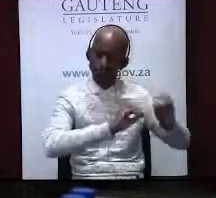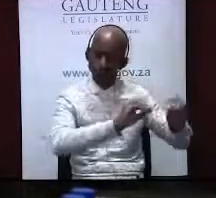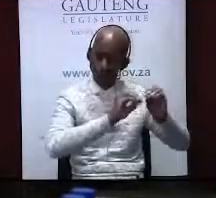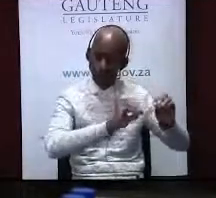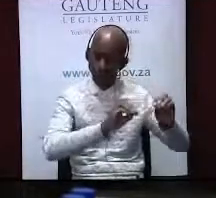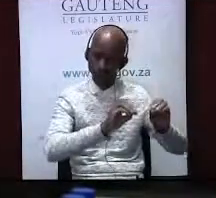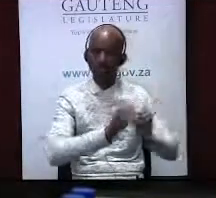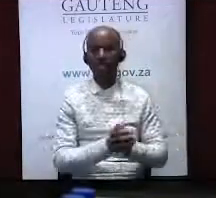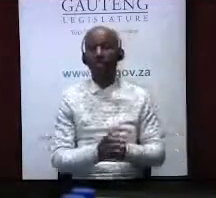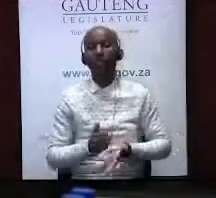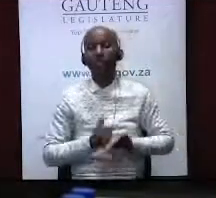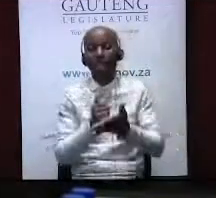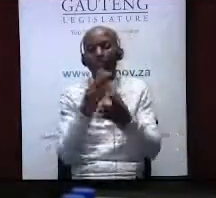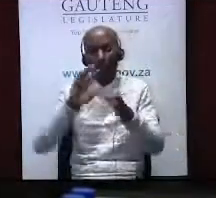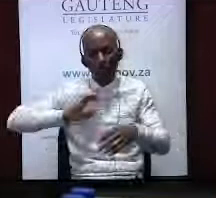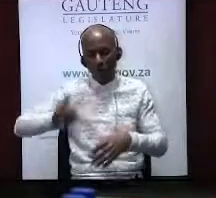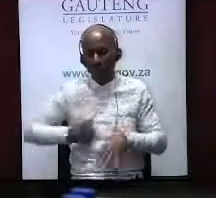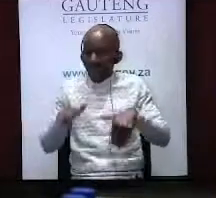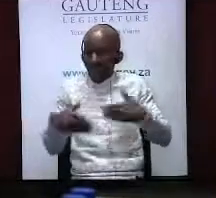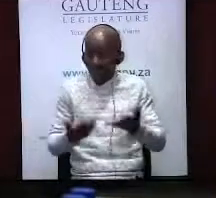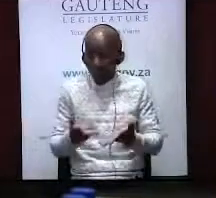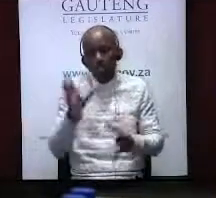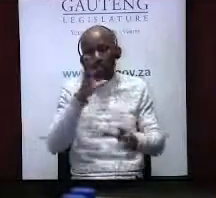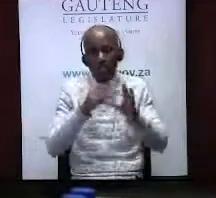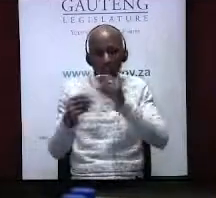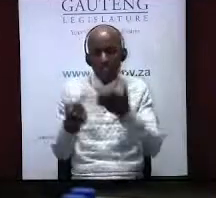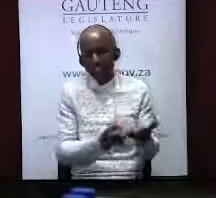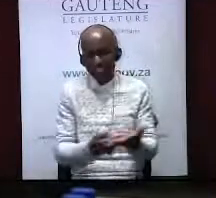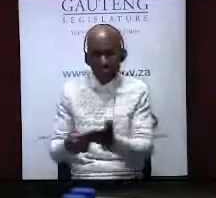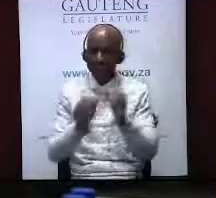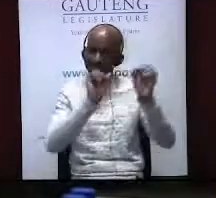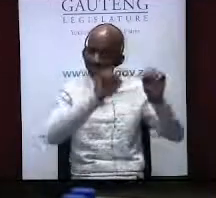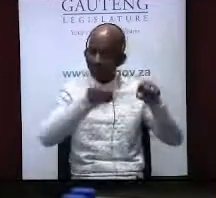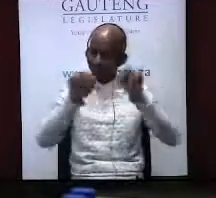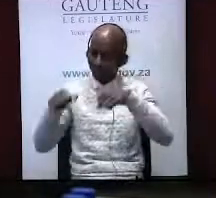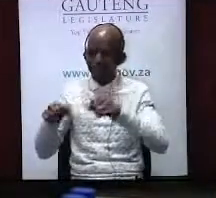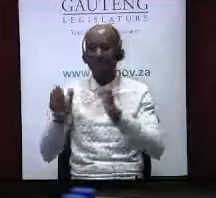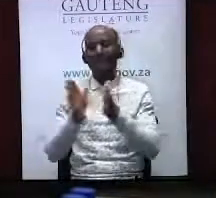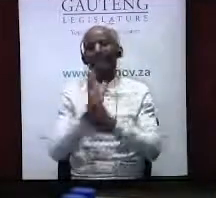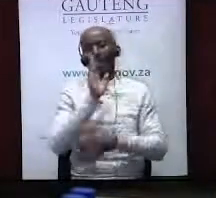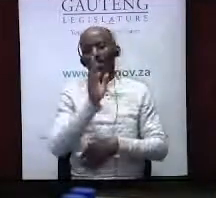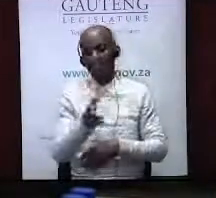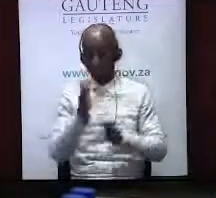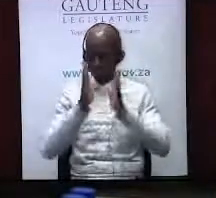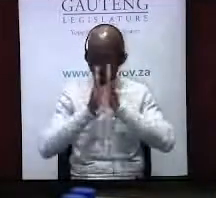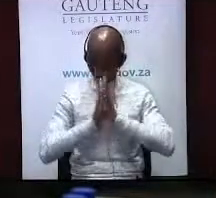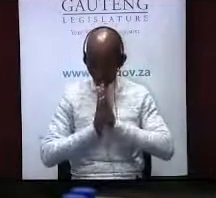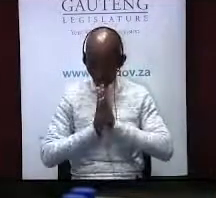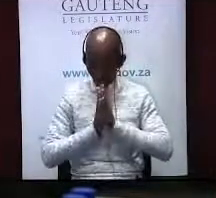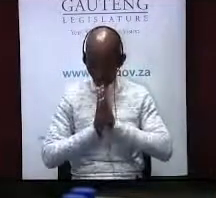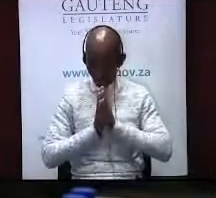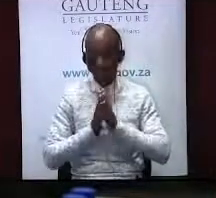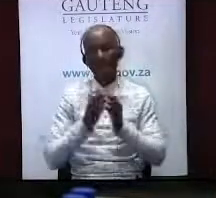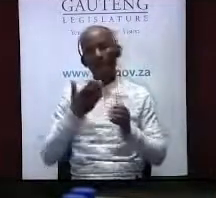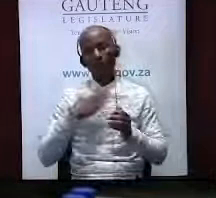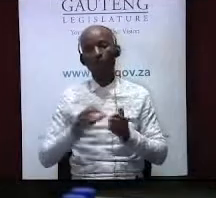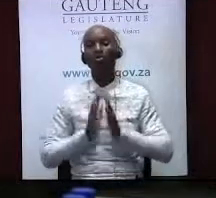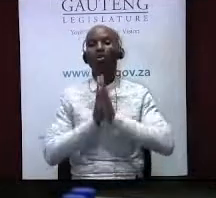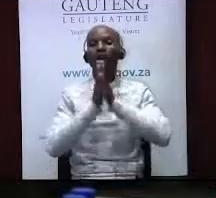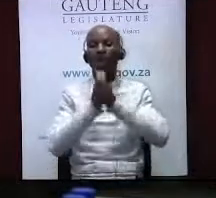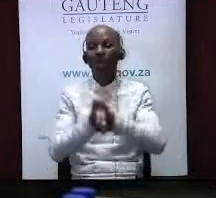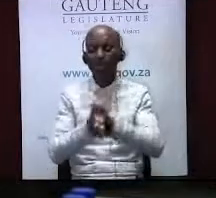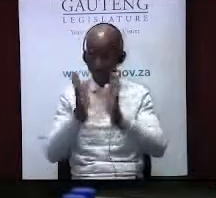how to treat women and speak to them. Hallelujah. And also in the churches, I would appeal